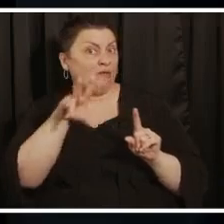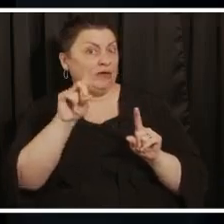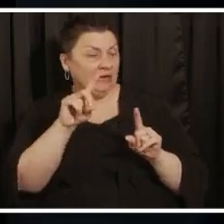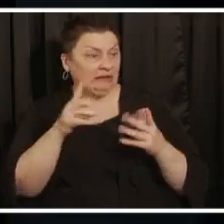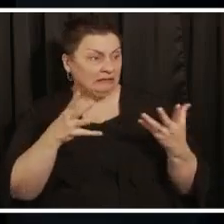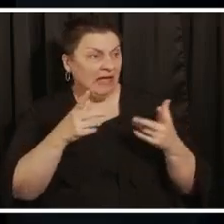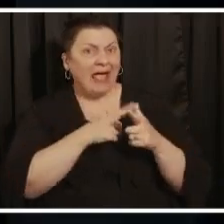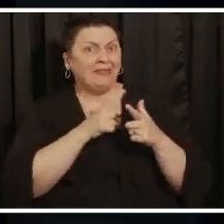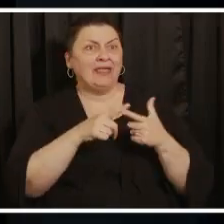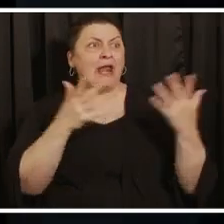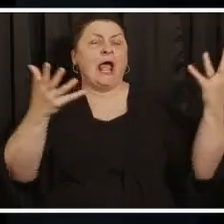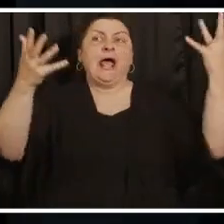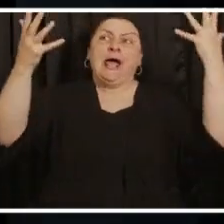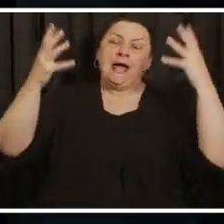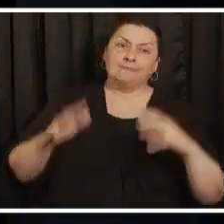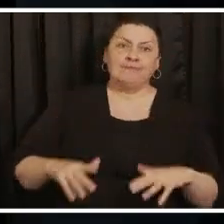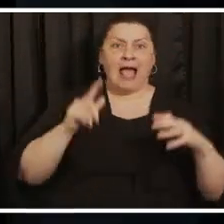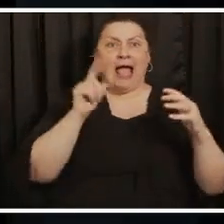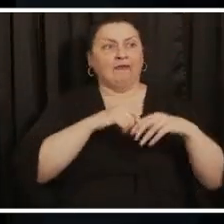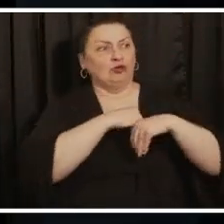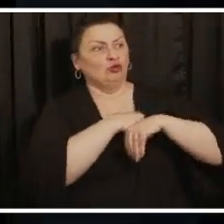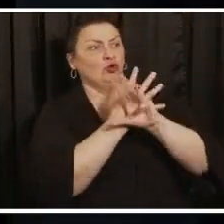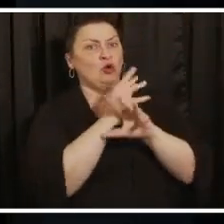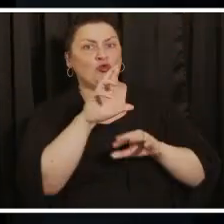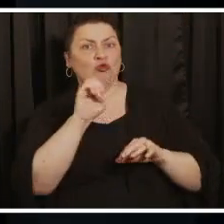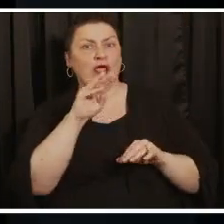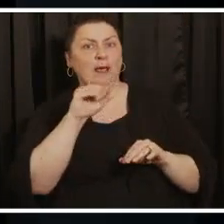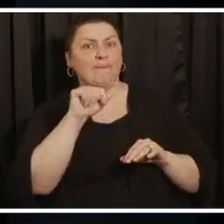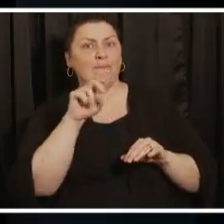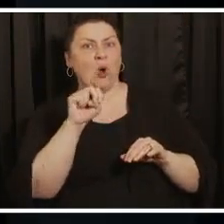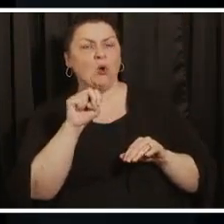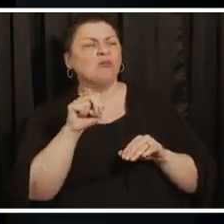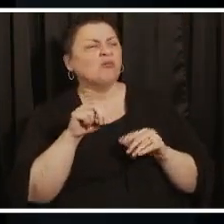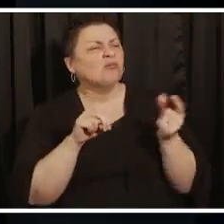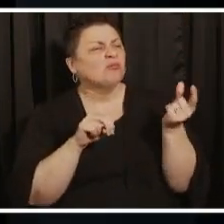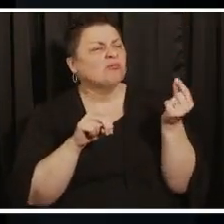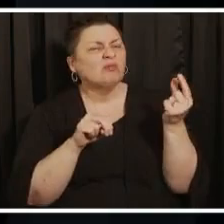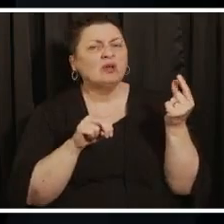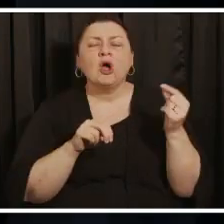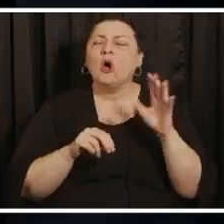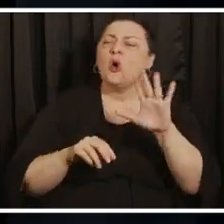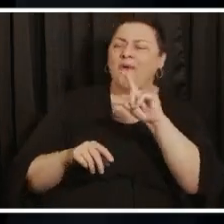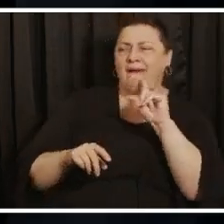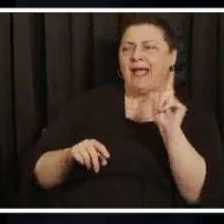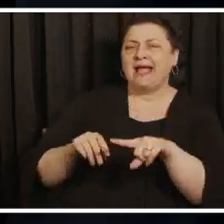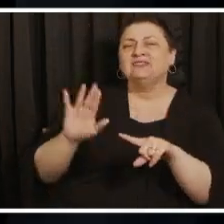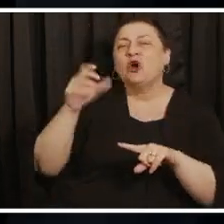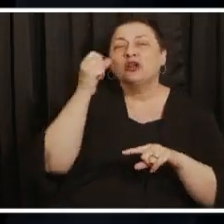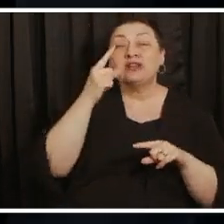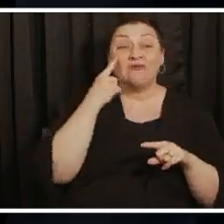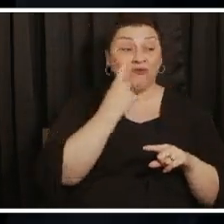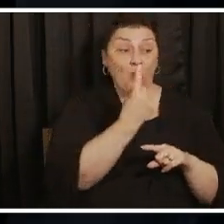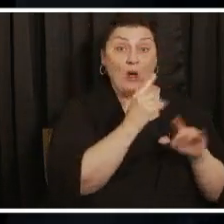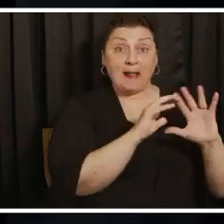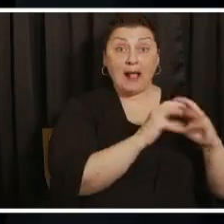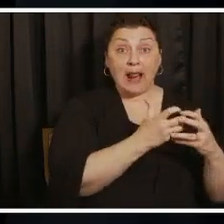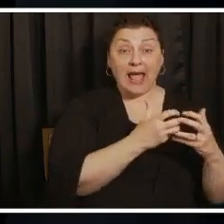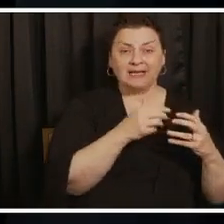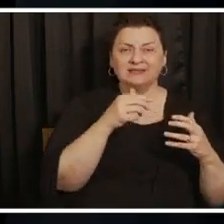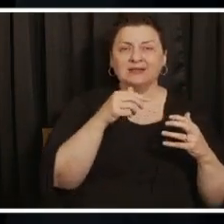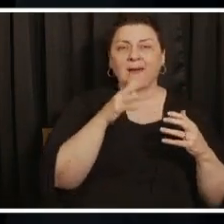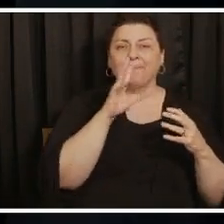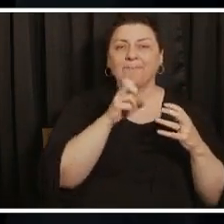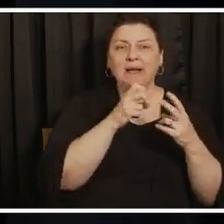you're saying at that point, the state would come in and work? Yeah, no, quarantines are different than quarantine period for a class or in the case of a whole